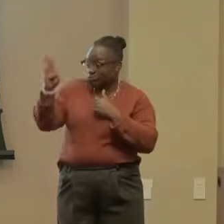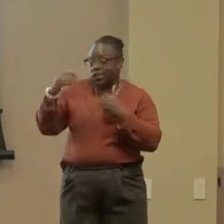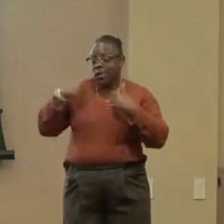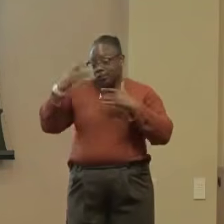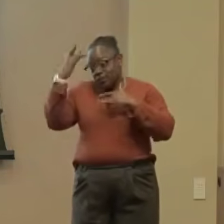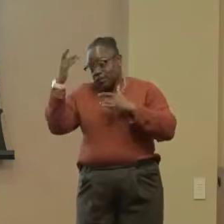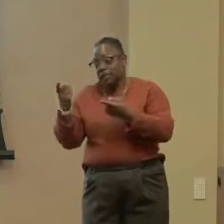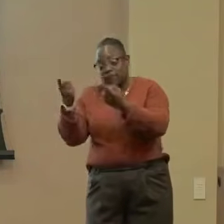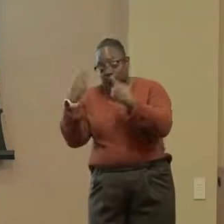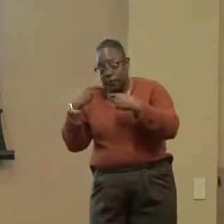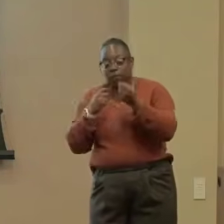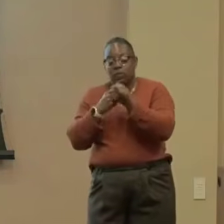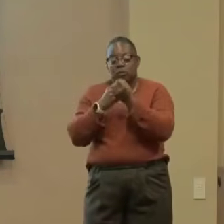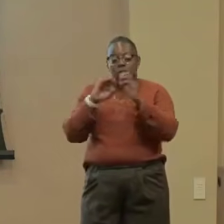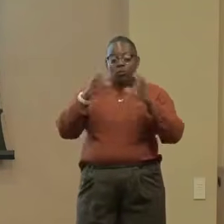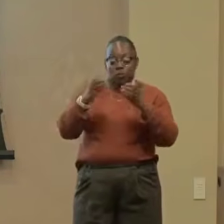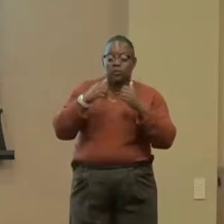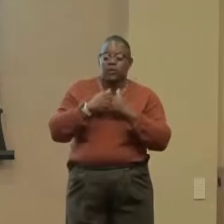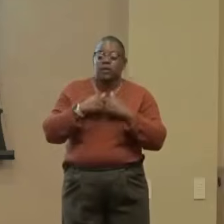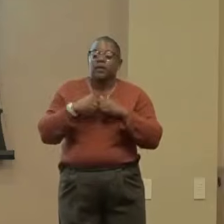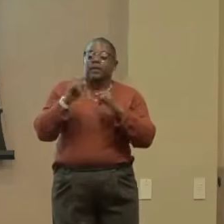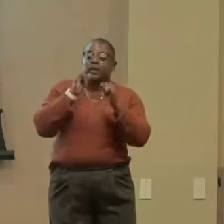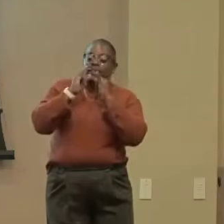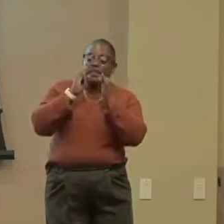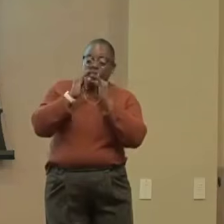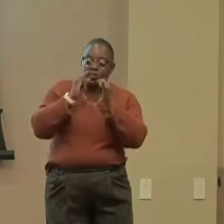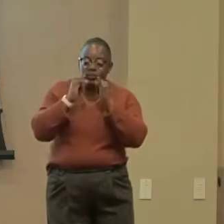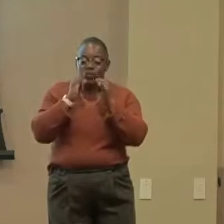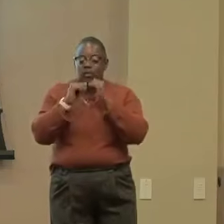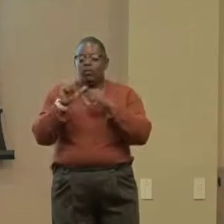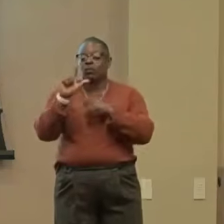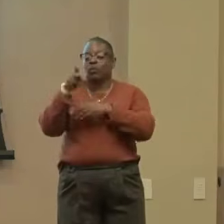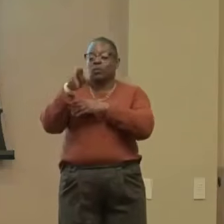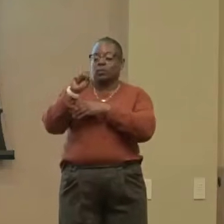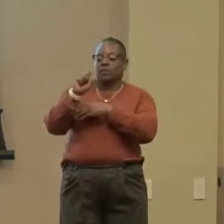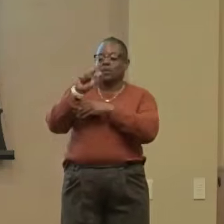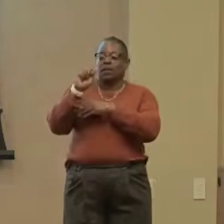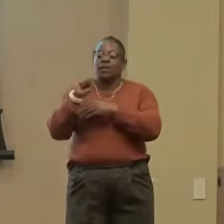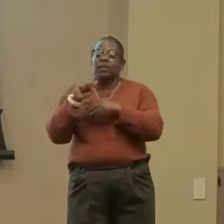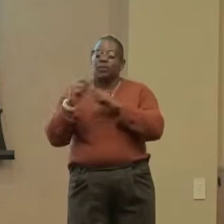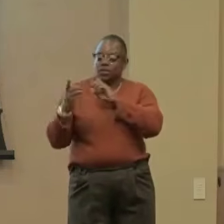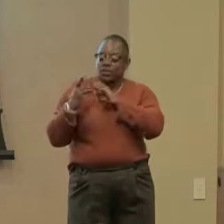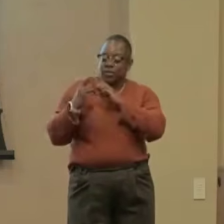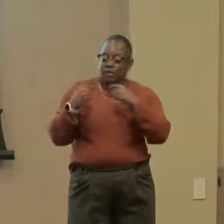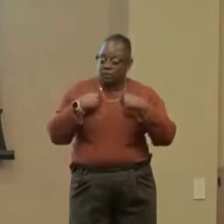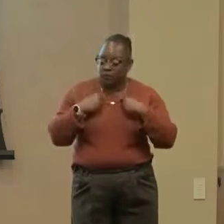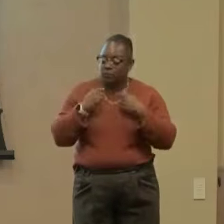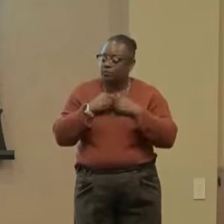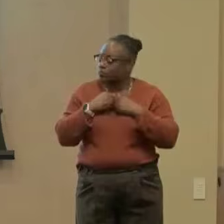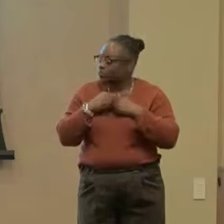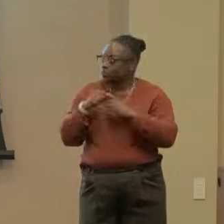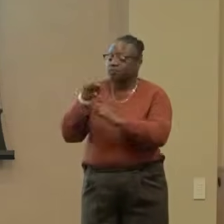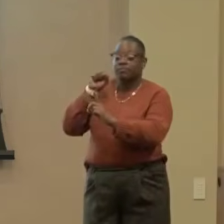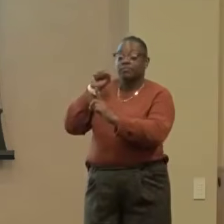to support groups. He even did an interview with Lupus LA about dating me. And he